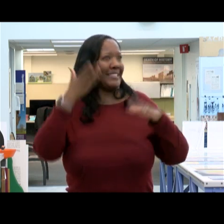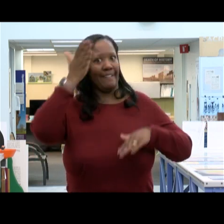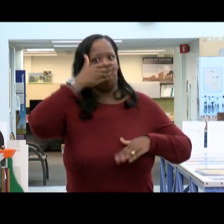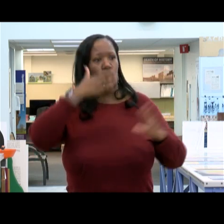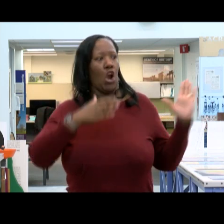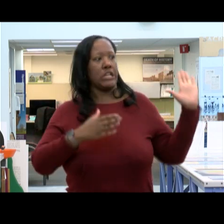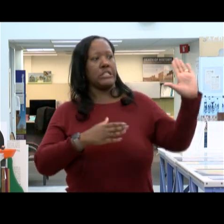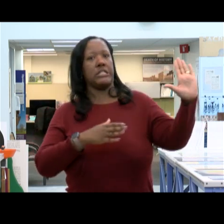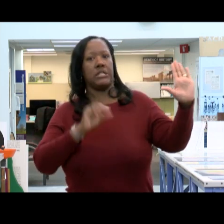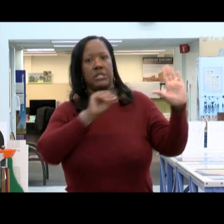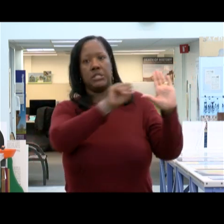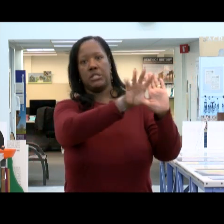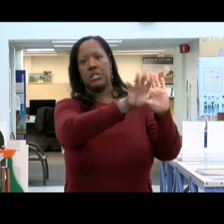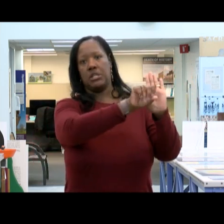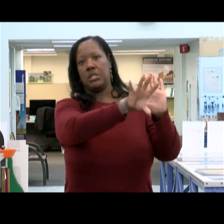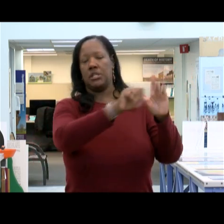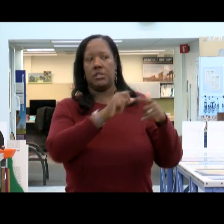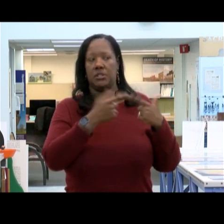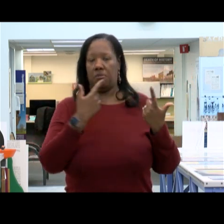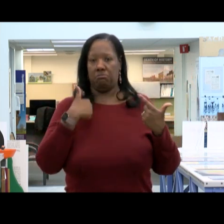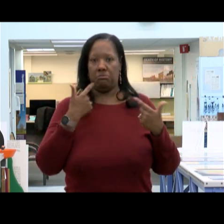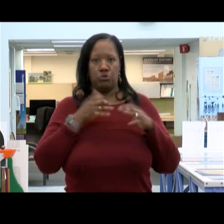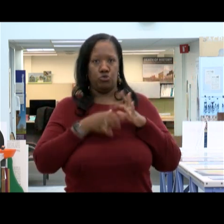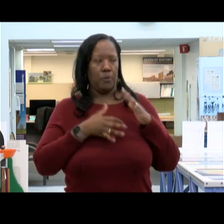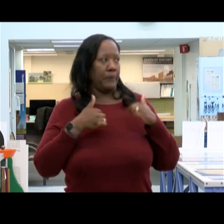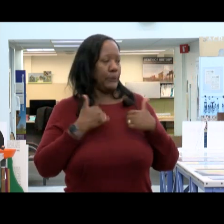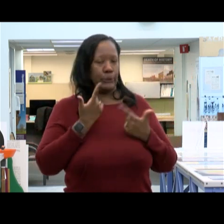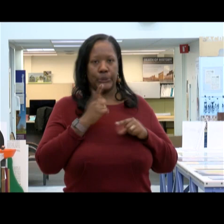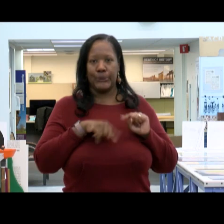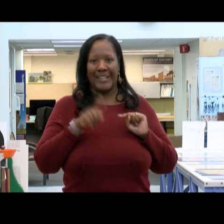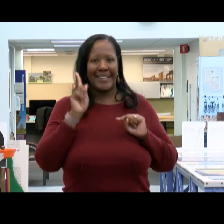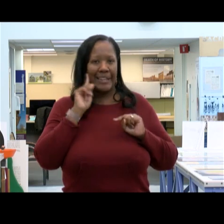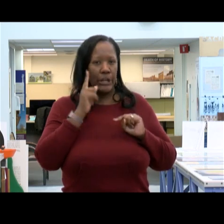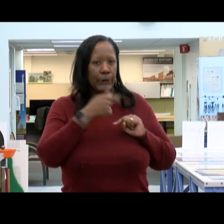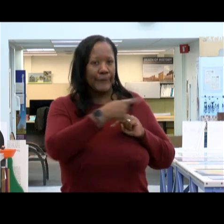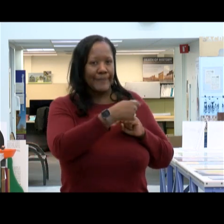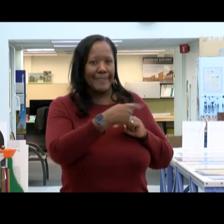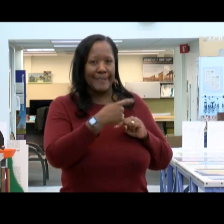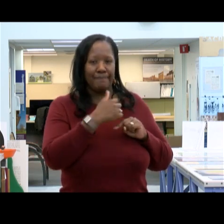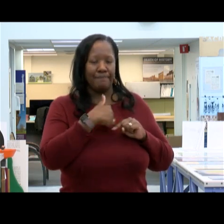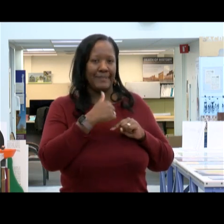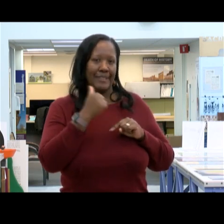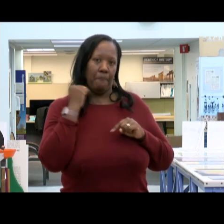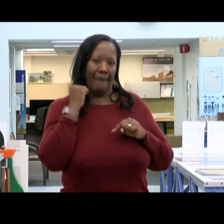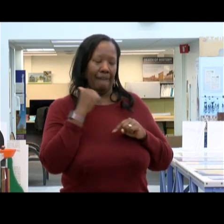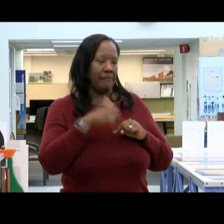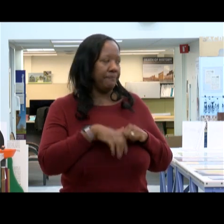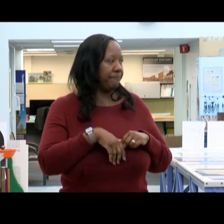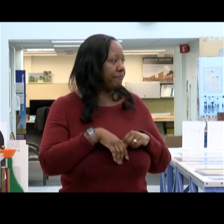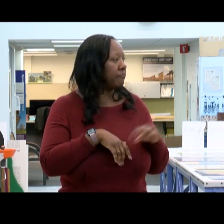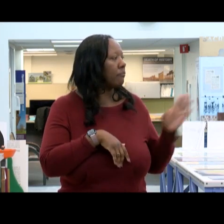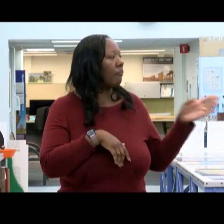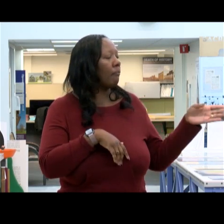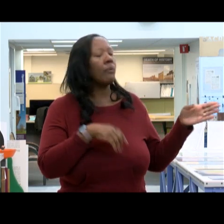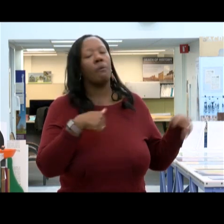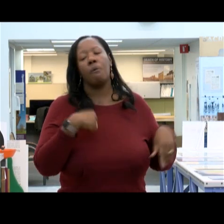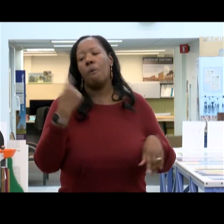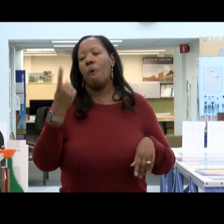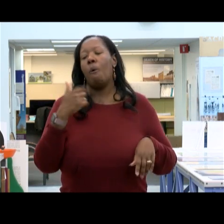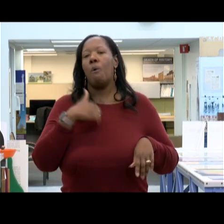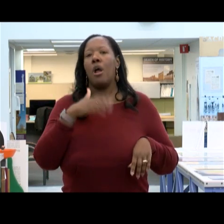digital products for acrylic, right? It has a surface that's prepared to receive UV ink. And one of the companies that we work